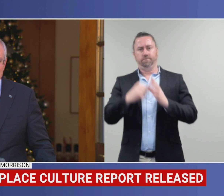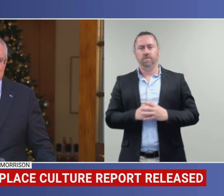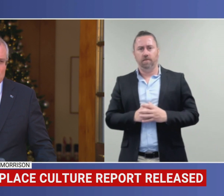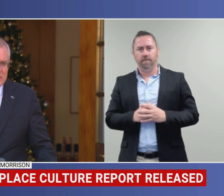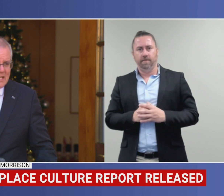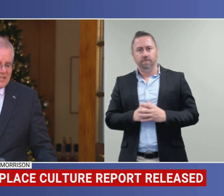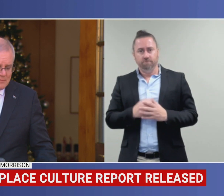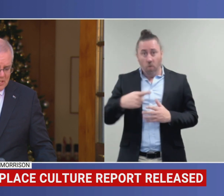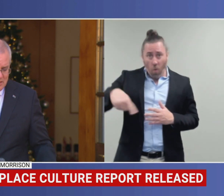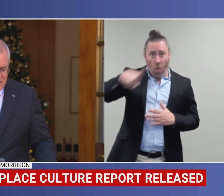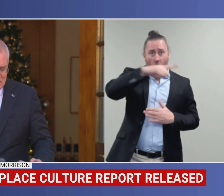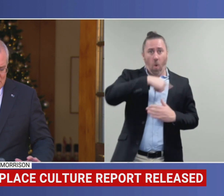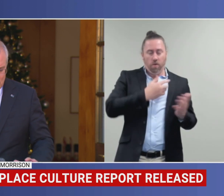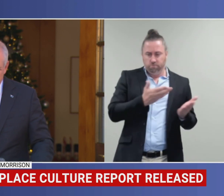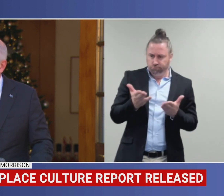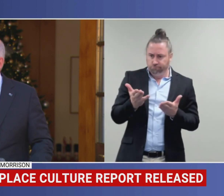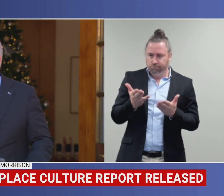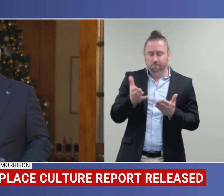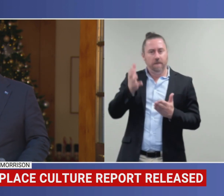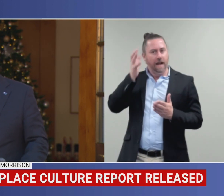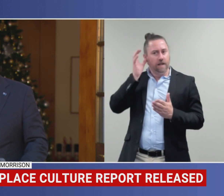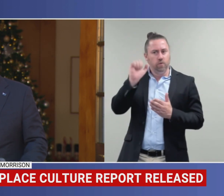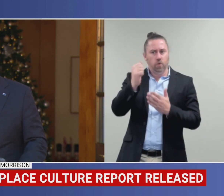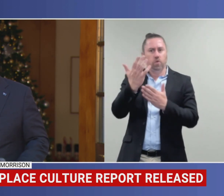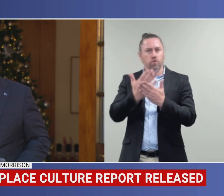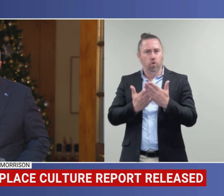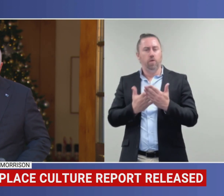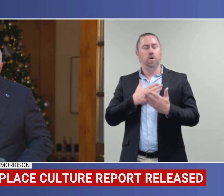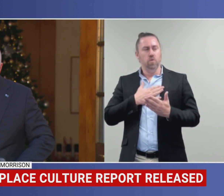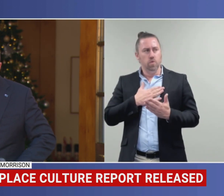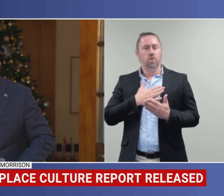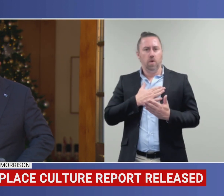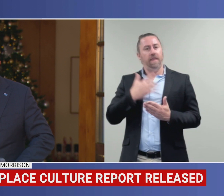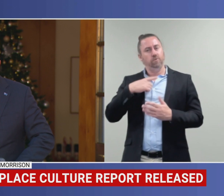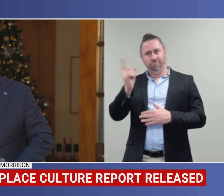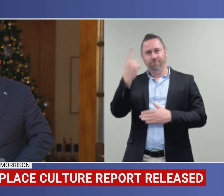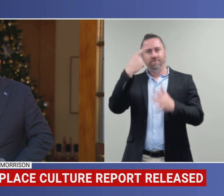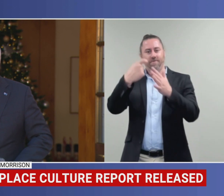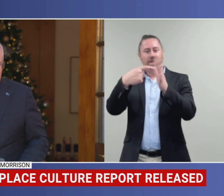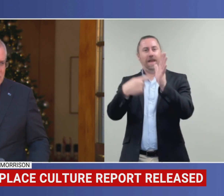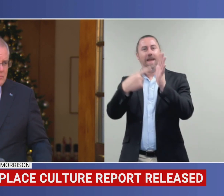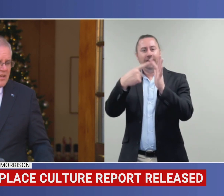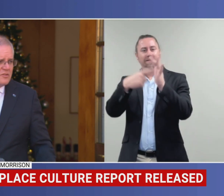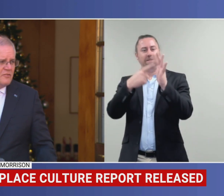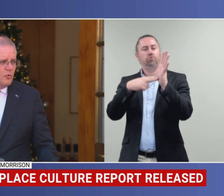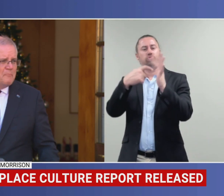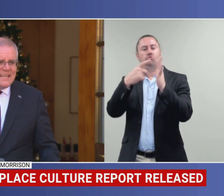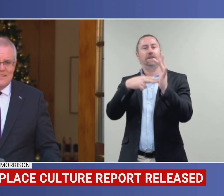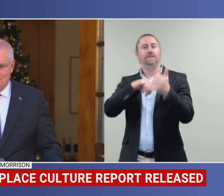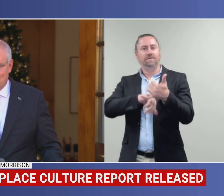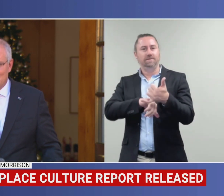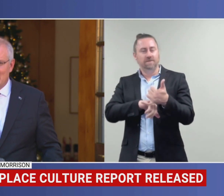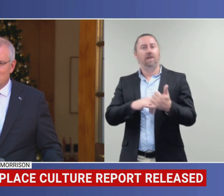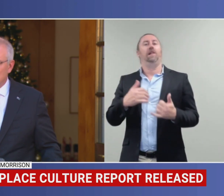actions that we have already taken, but in the report that is being prepared now by Kate Jenkins. And her voice has spoken for